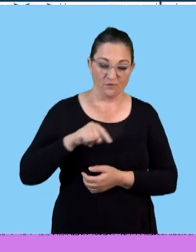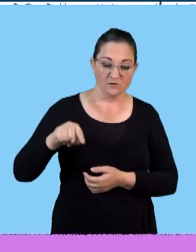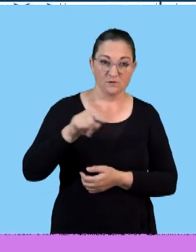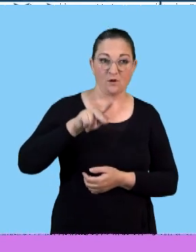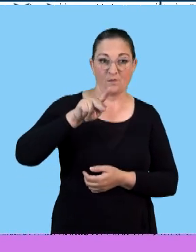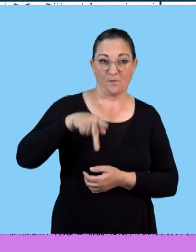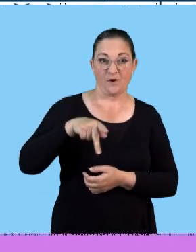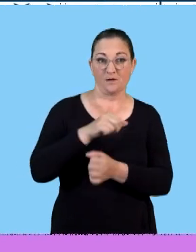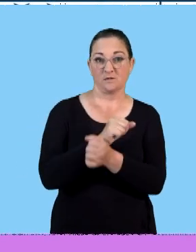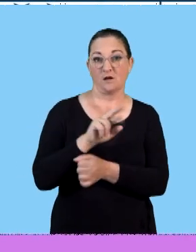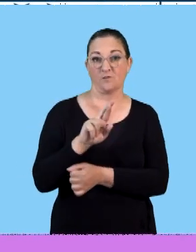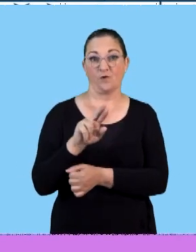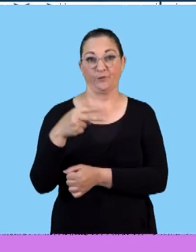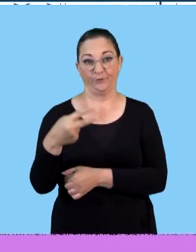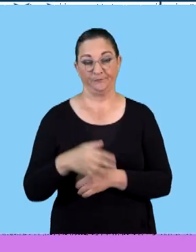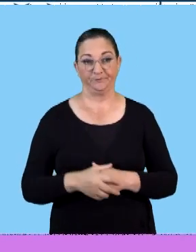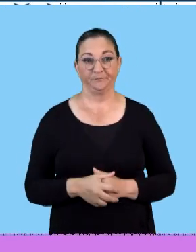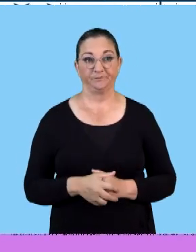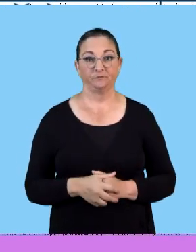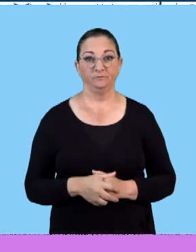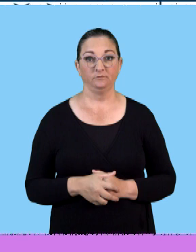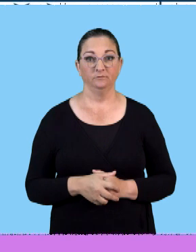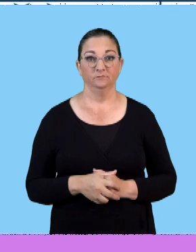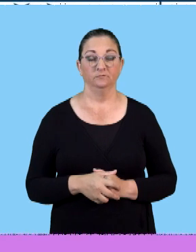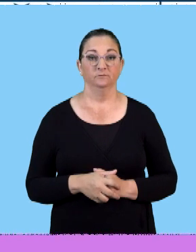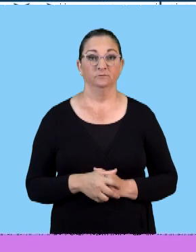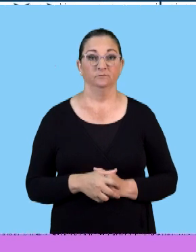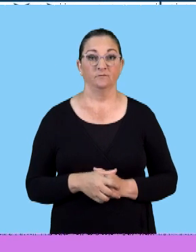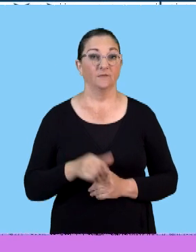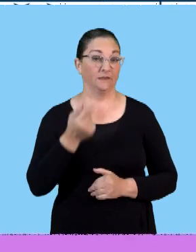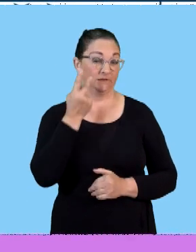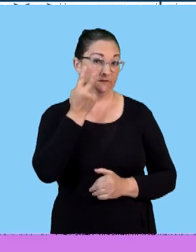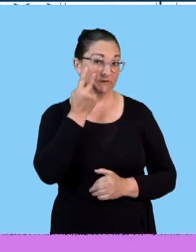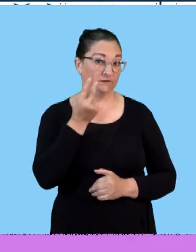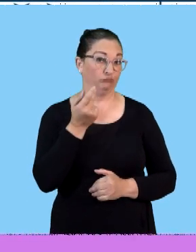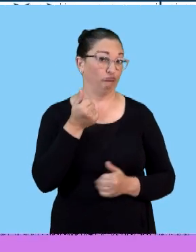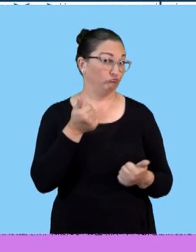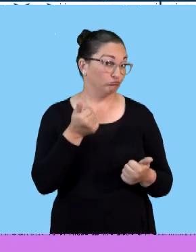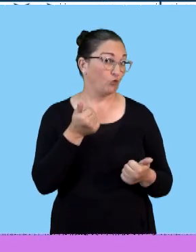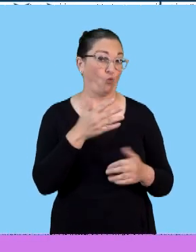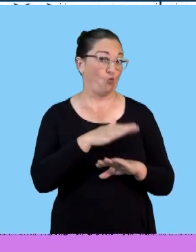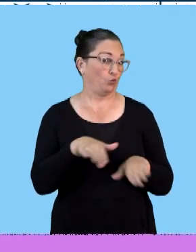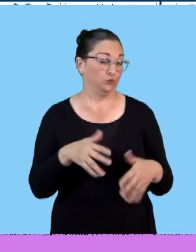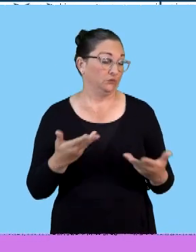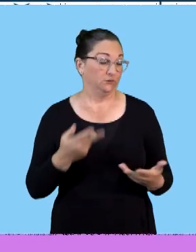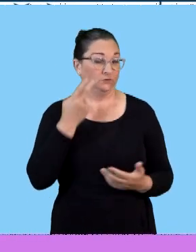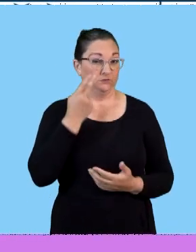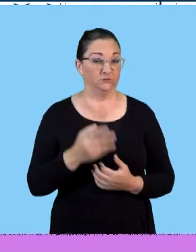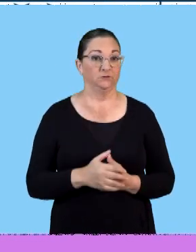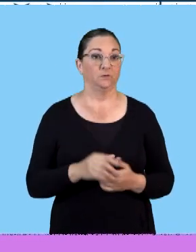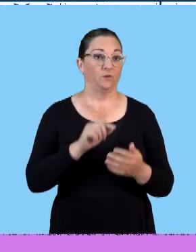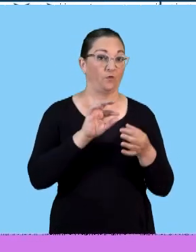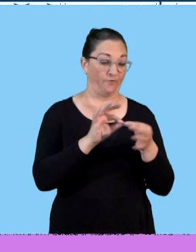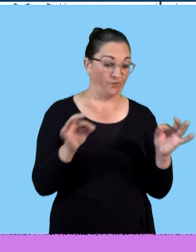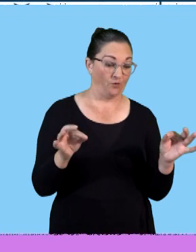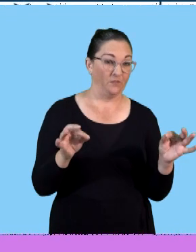pi times radius squared. Now, let's see if this claim is correct or not. So, looking at the formula,